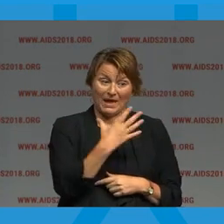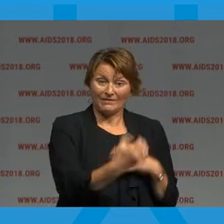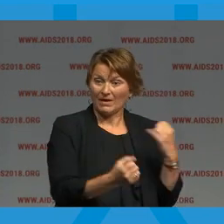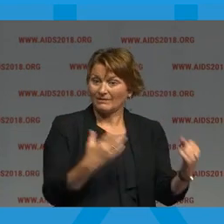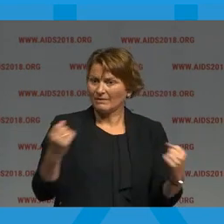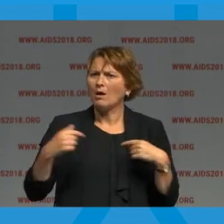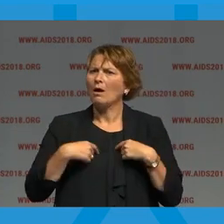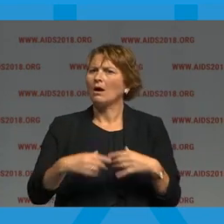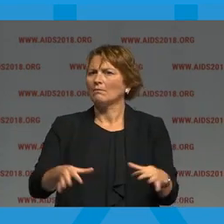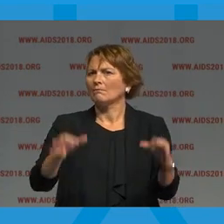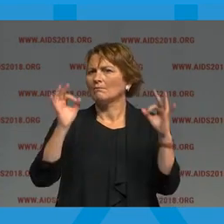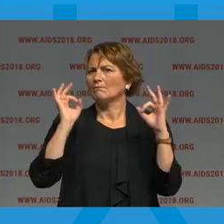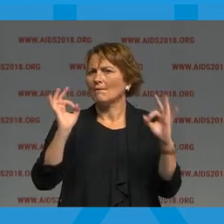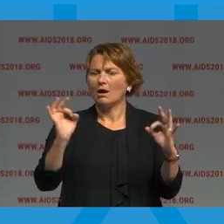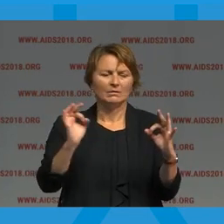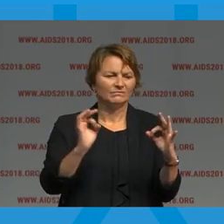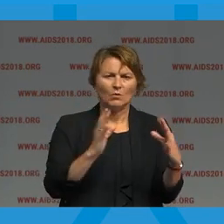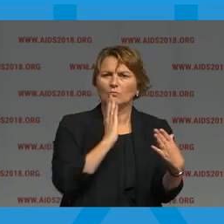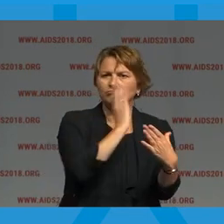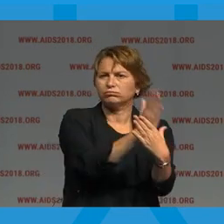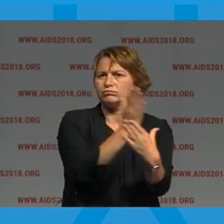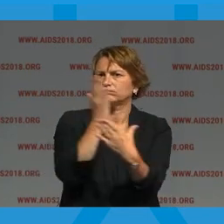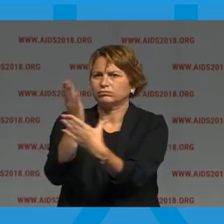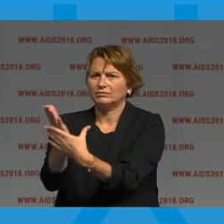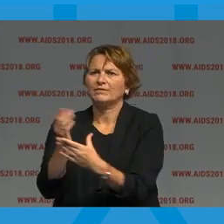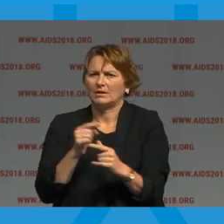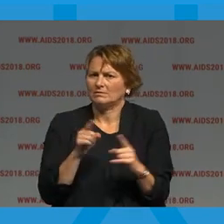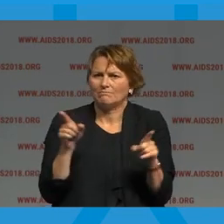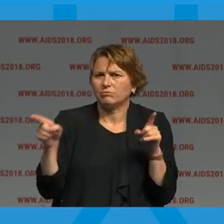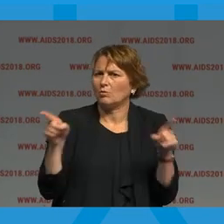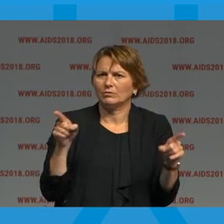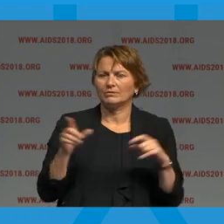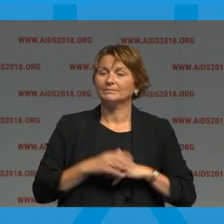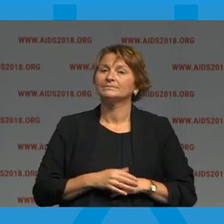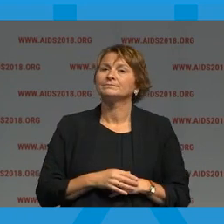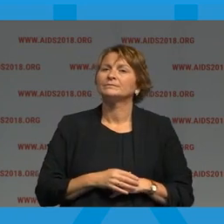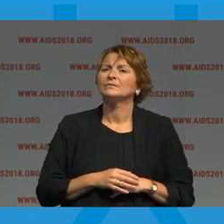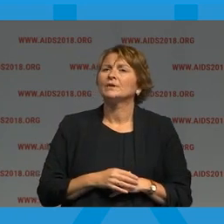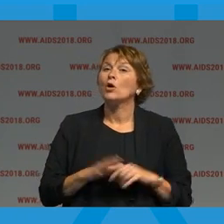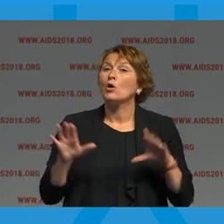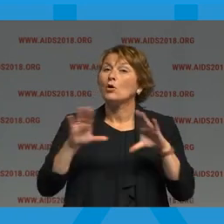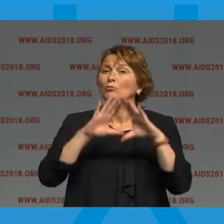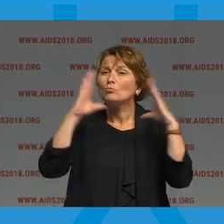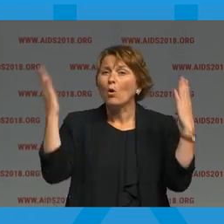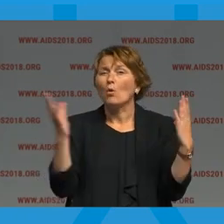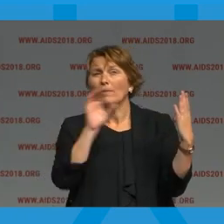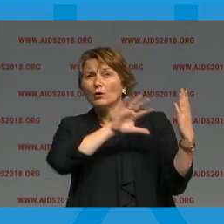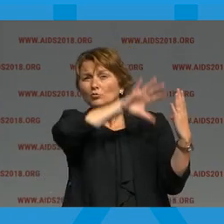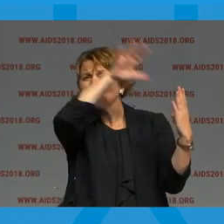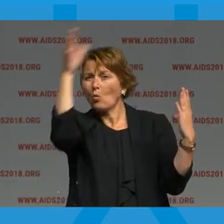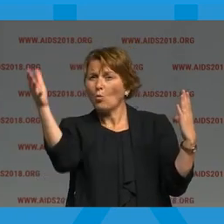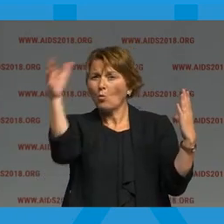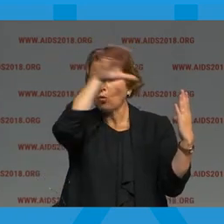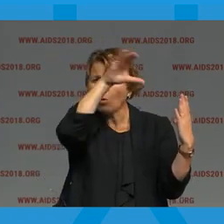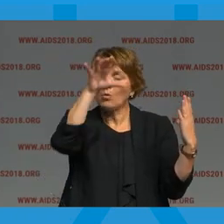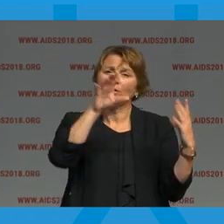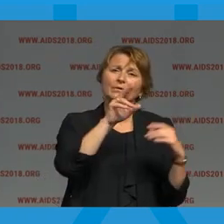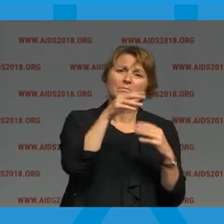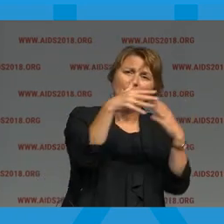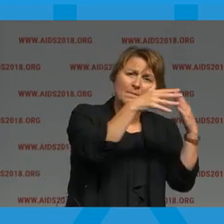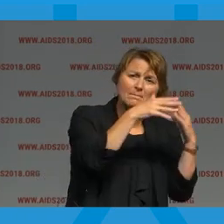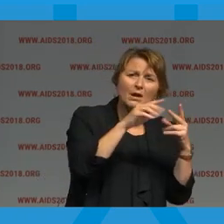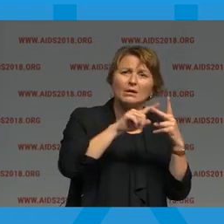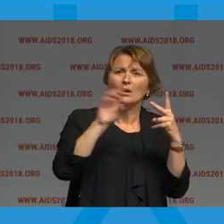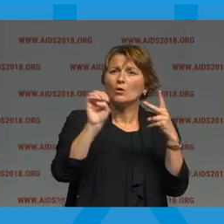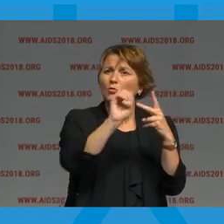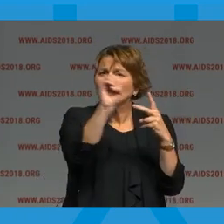appropriate intervention for us to provide. For many employees in the global north, for instance, US and Australia and Europe,